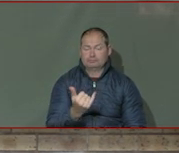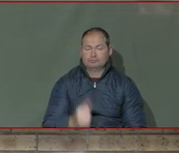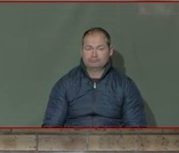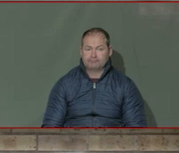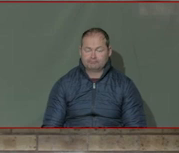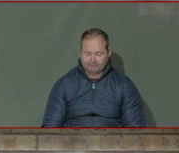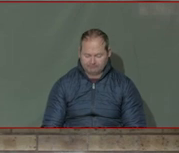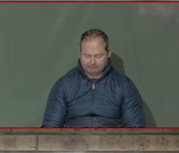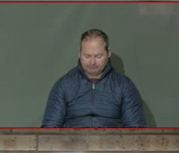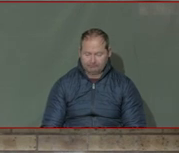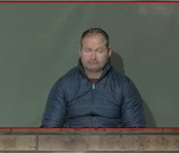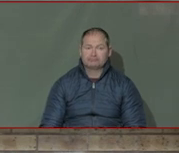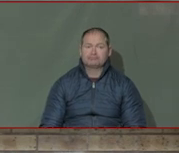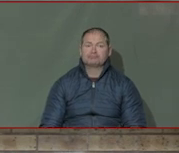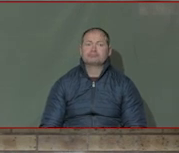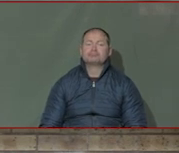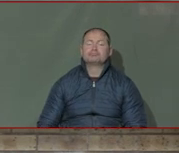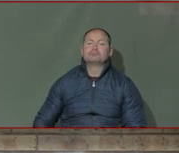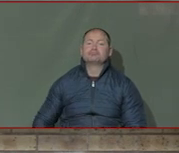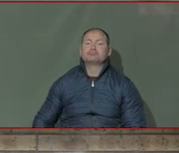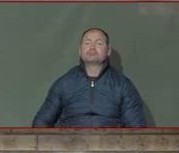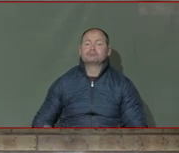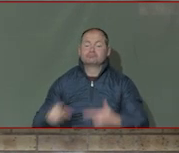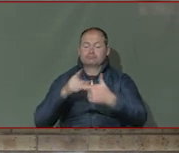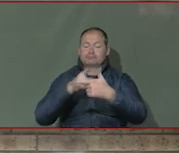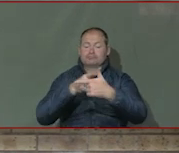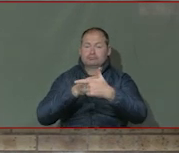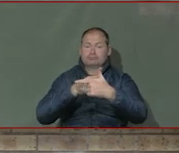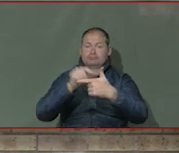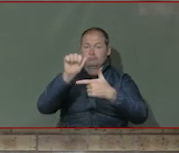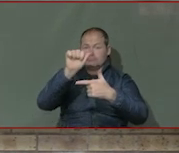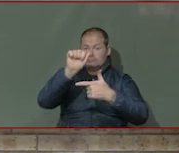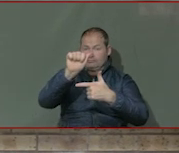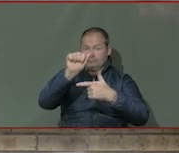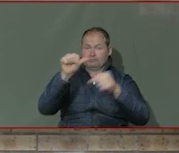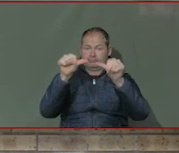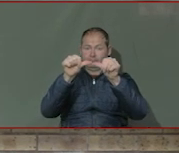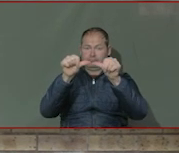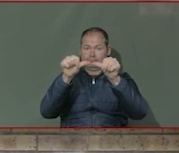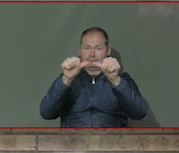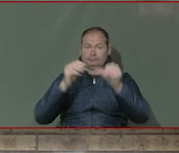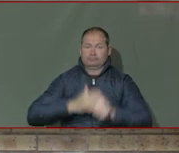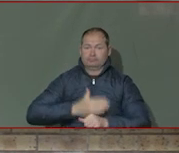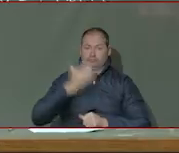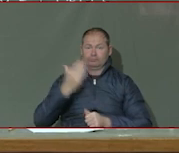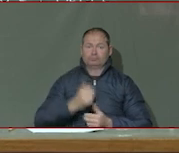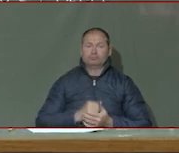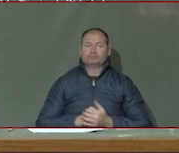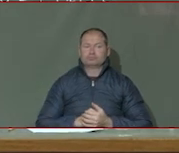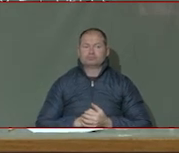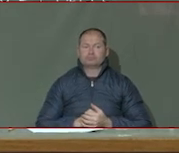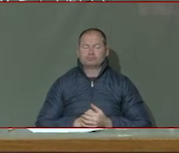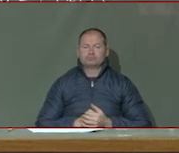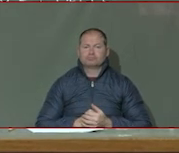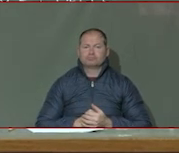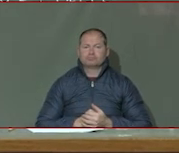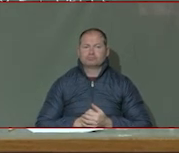They want the sides of angle A. Now people, let's quickly have a look here.